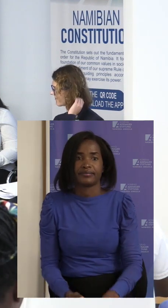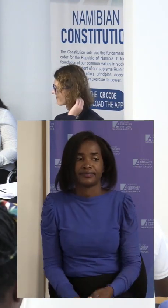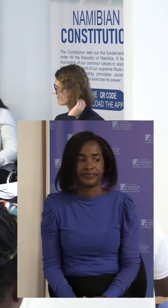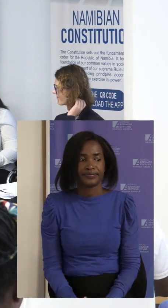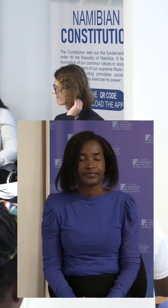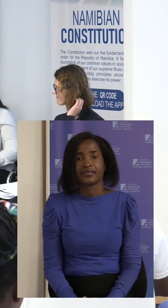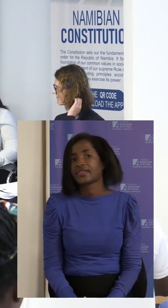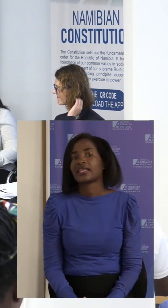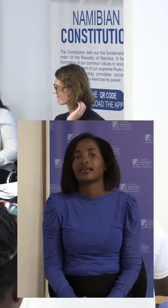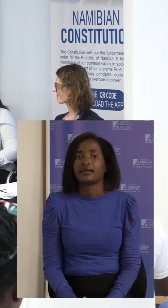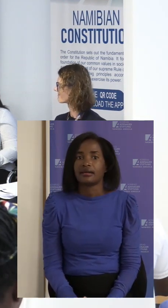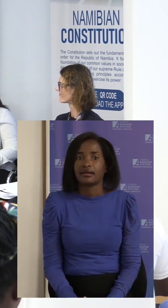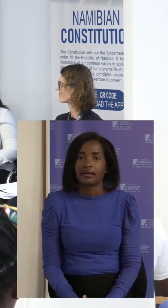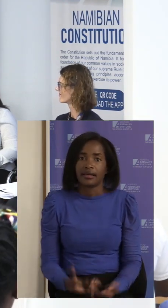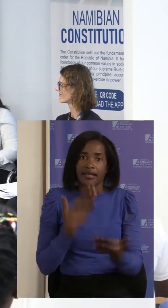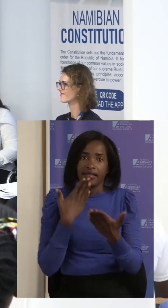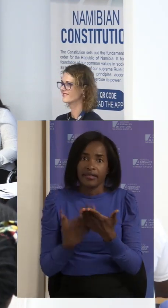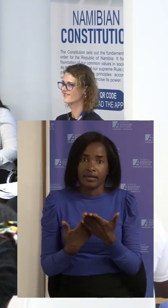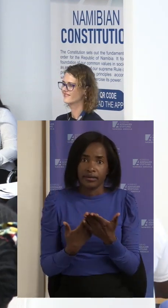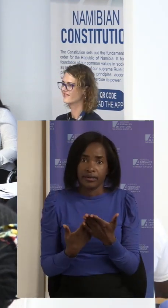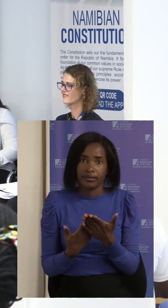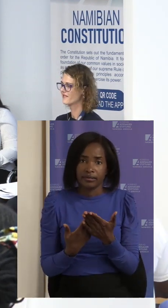Thank you. Are we here?